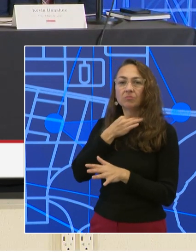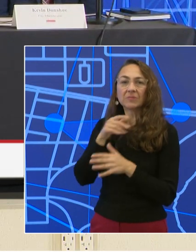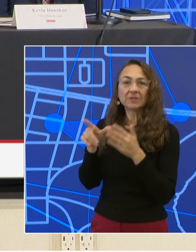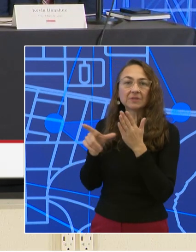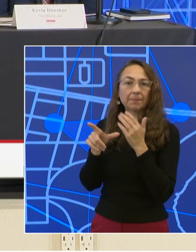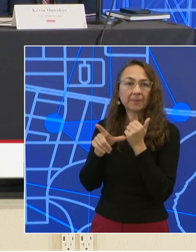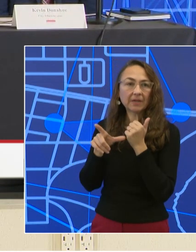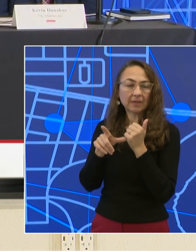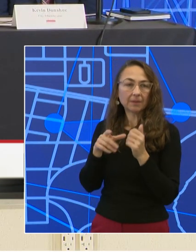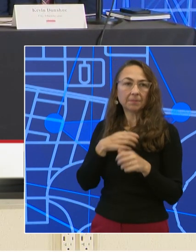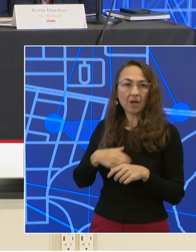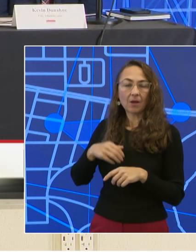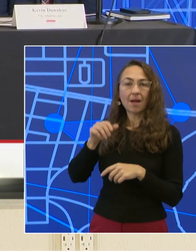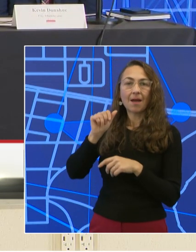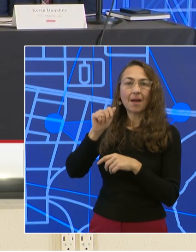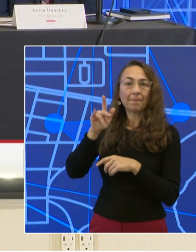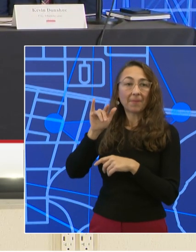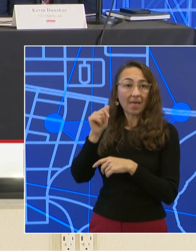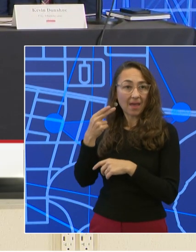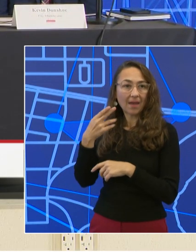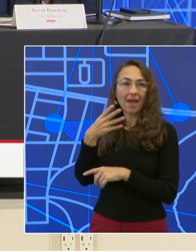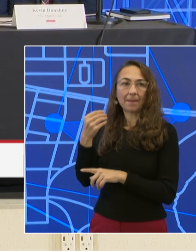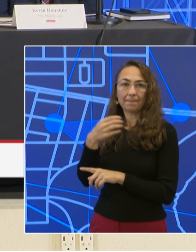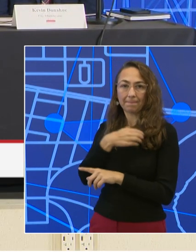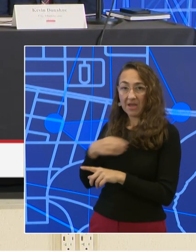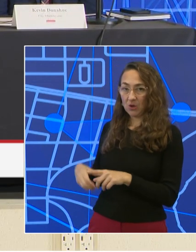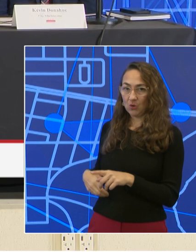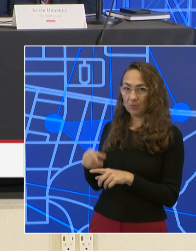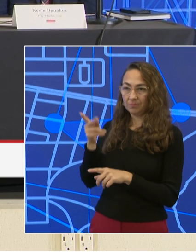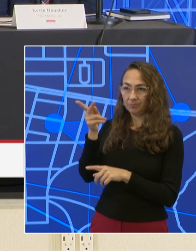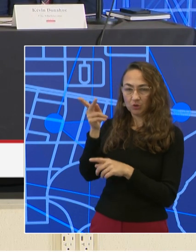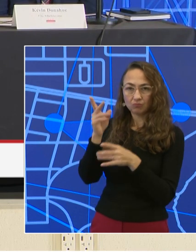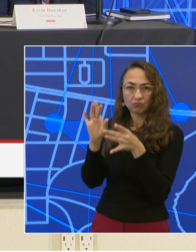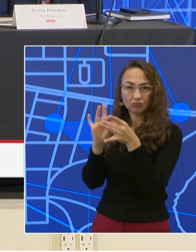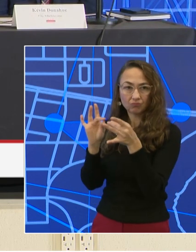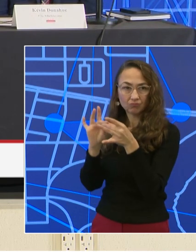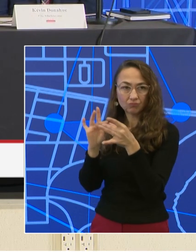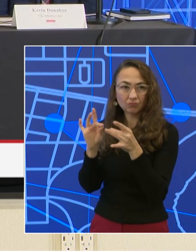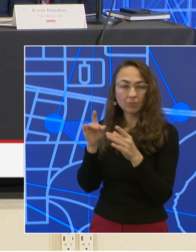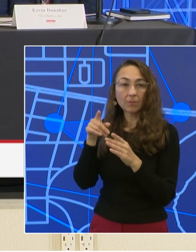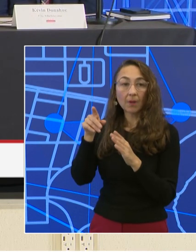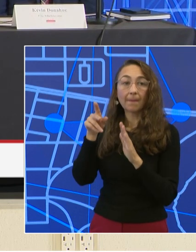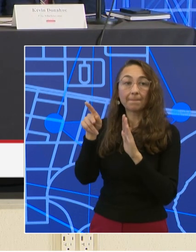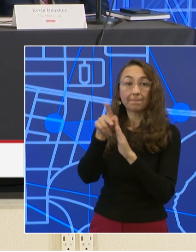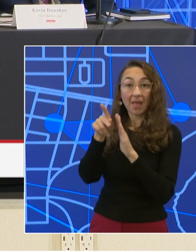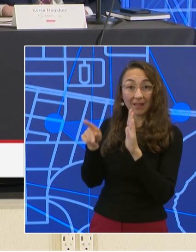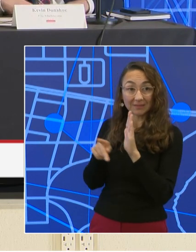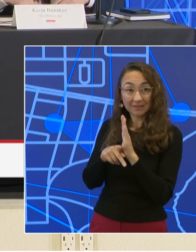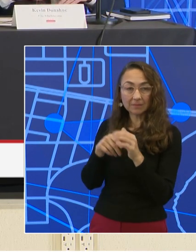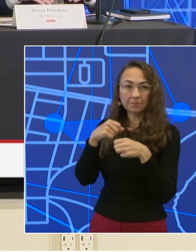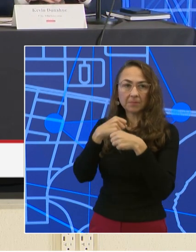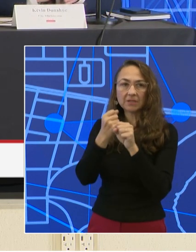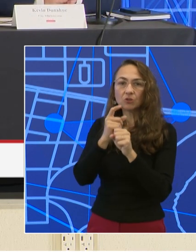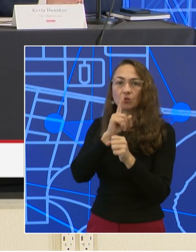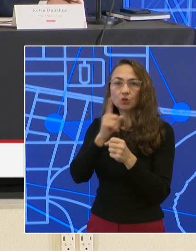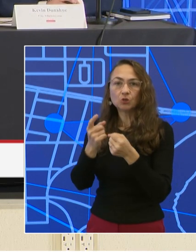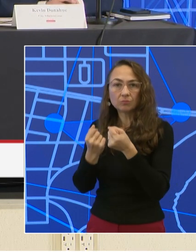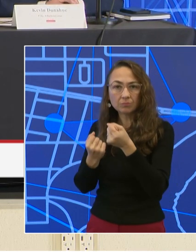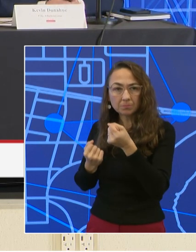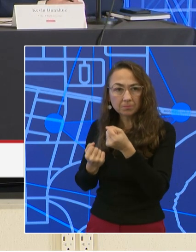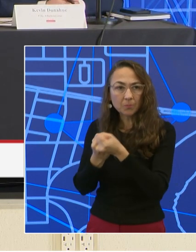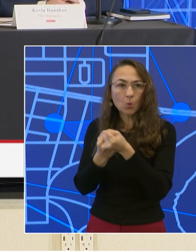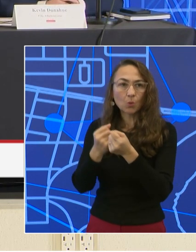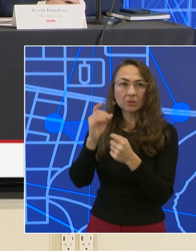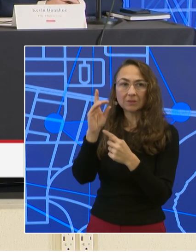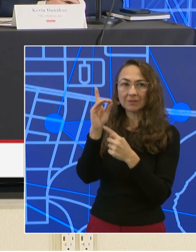mentioned government as a whole as well as policies to support some of the work that the district wants to